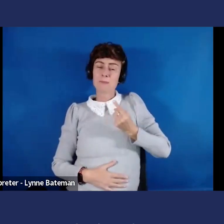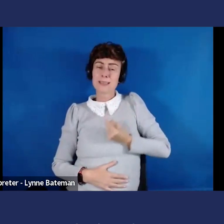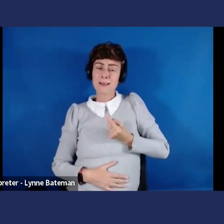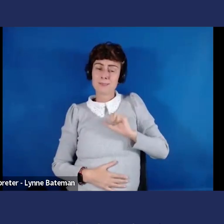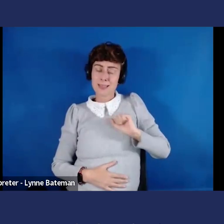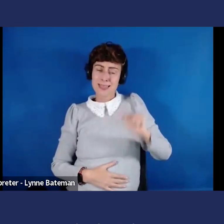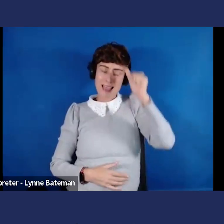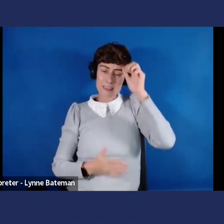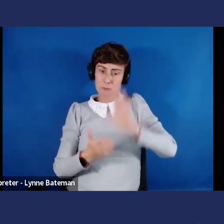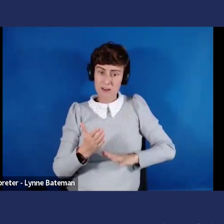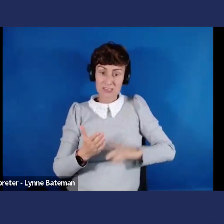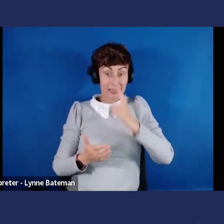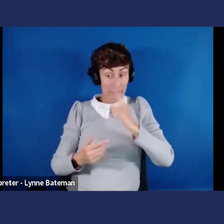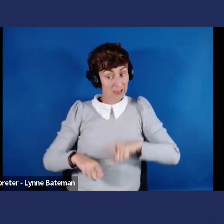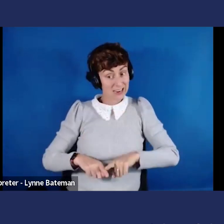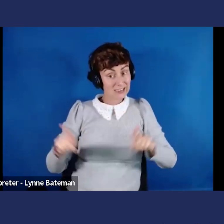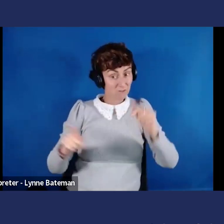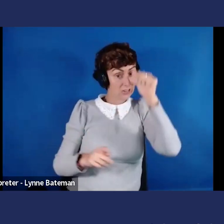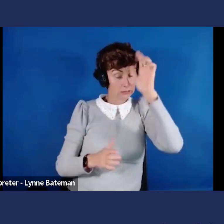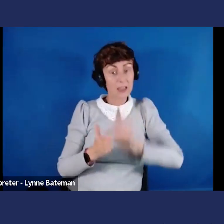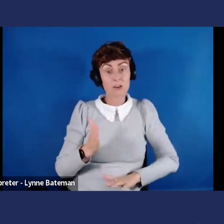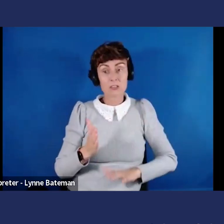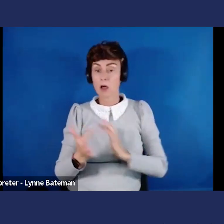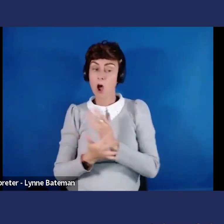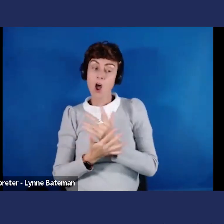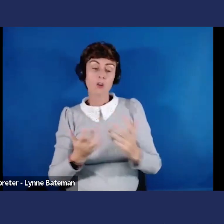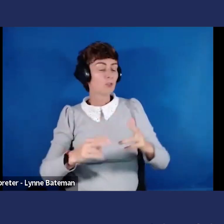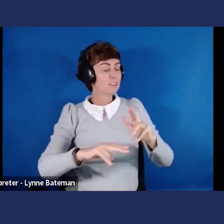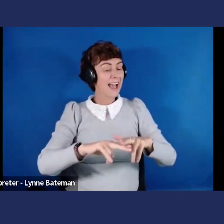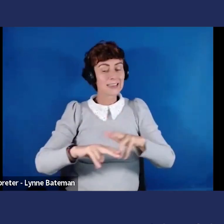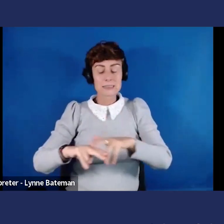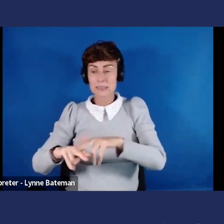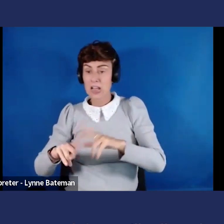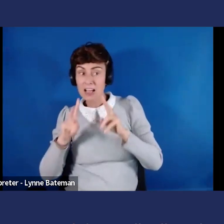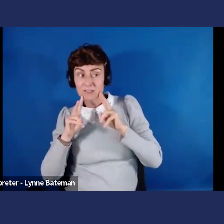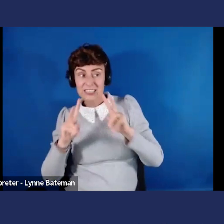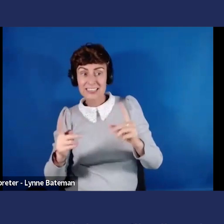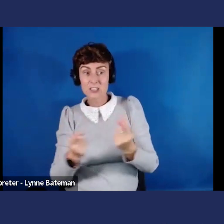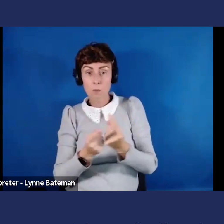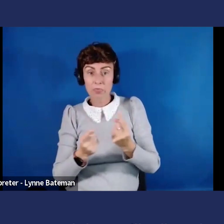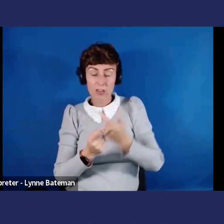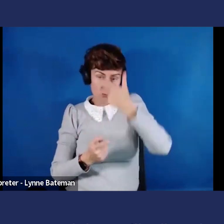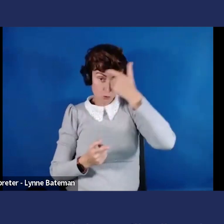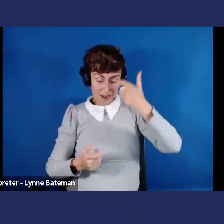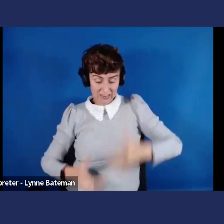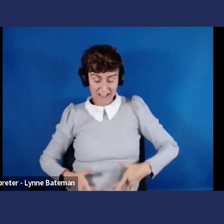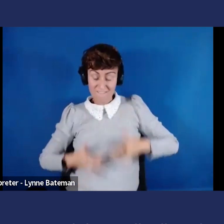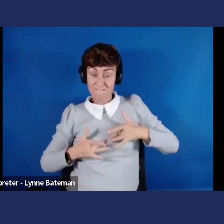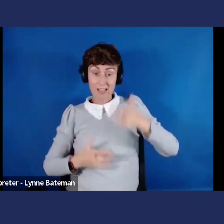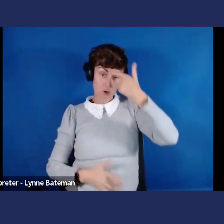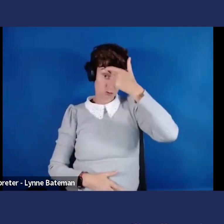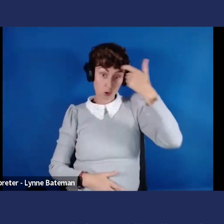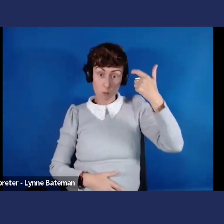might be different. A lot of dads that we speak to will have experienced something traumatic, and they will tell us that they felt it was